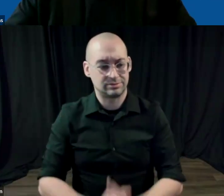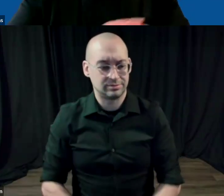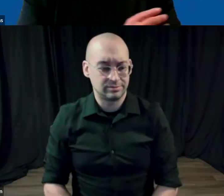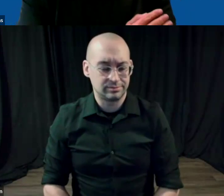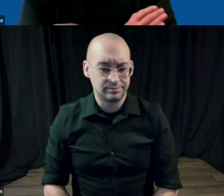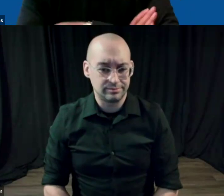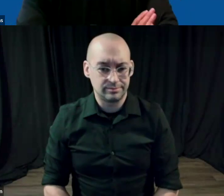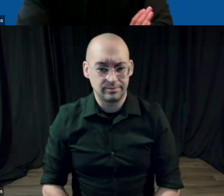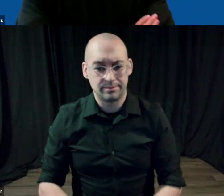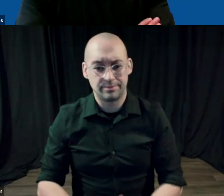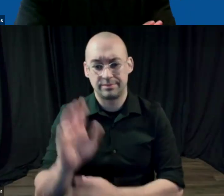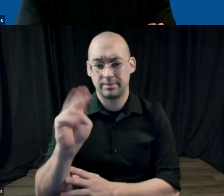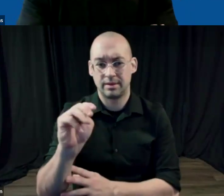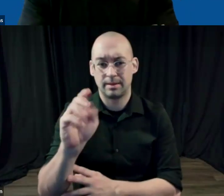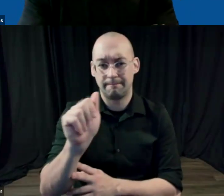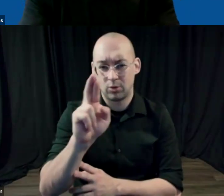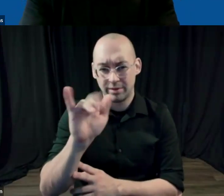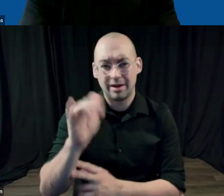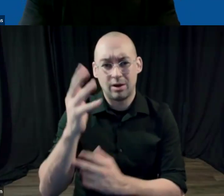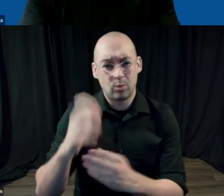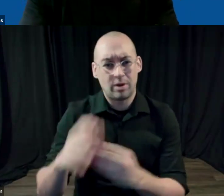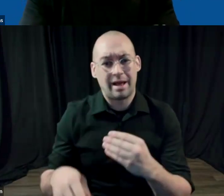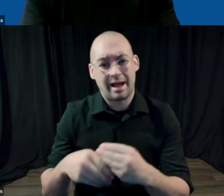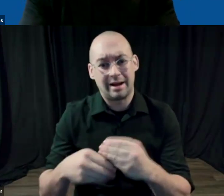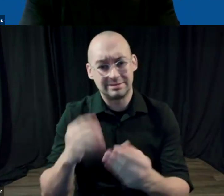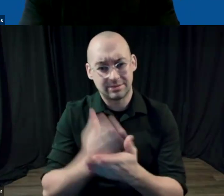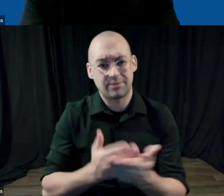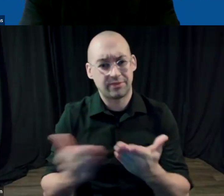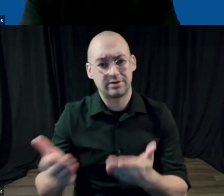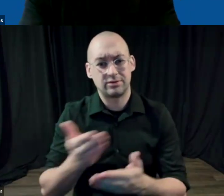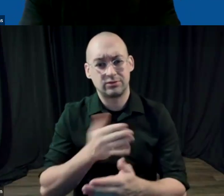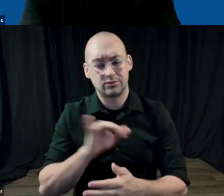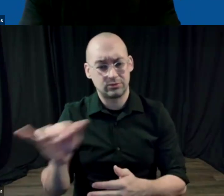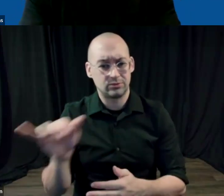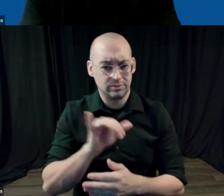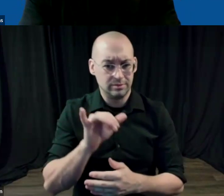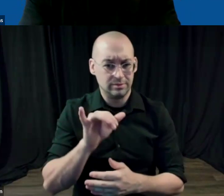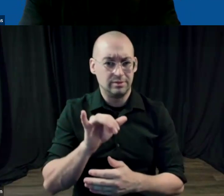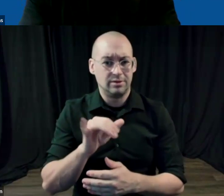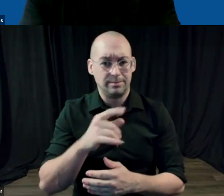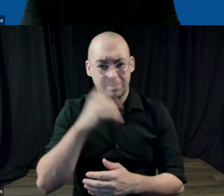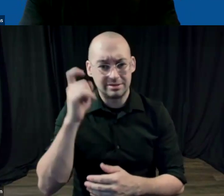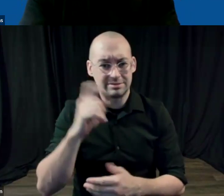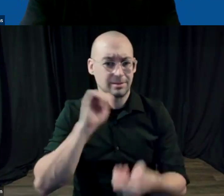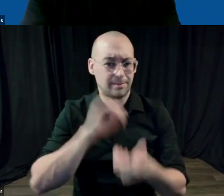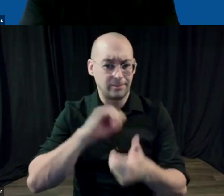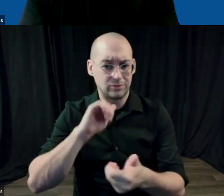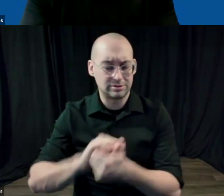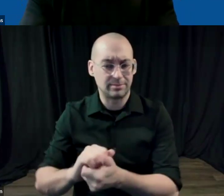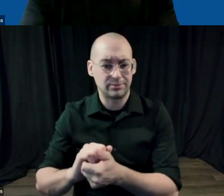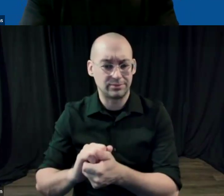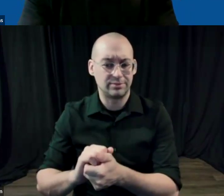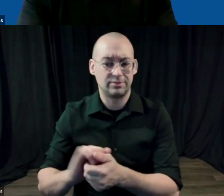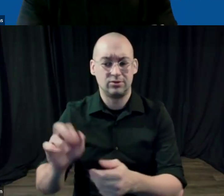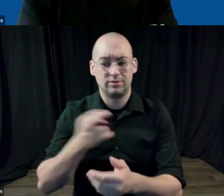Yeah, Maria, I'd like to just add something too, because really the partnership coordination resource